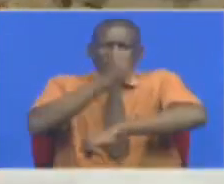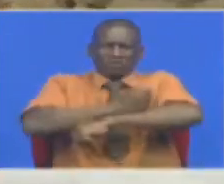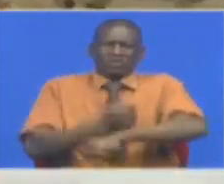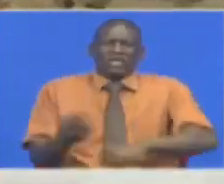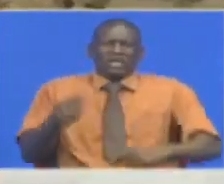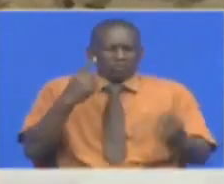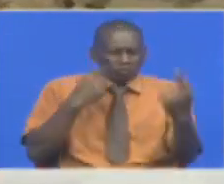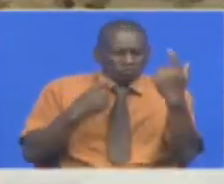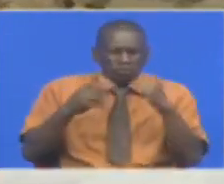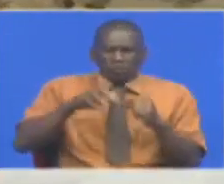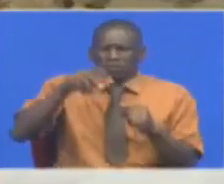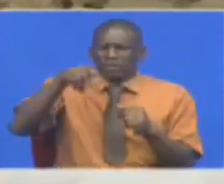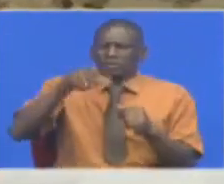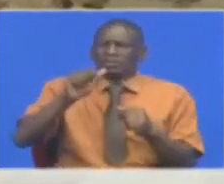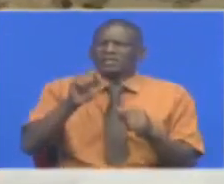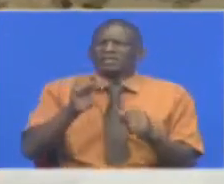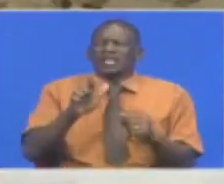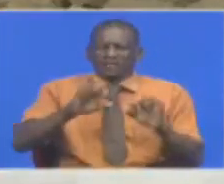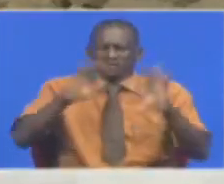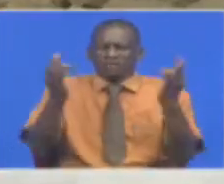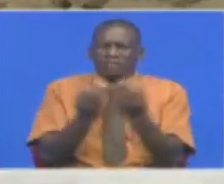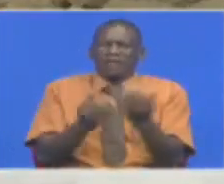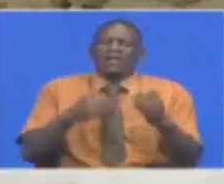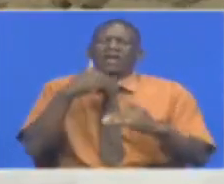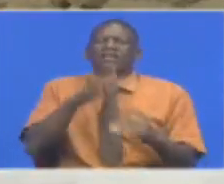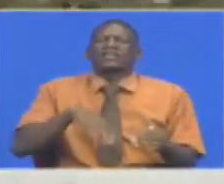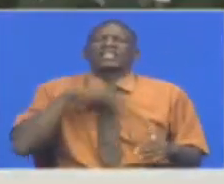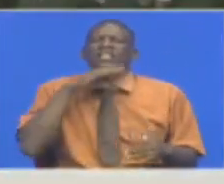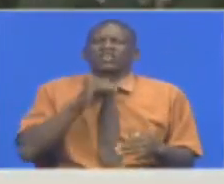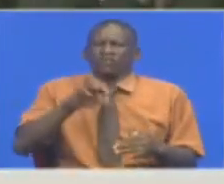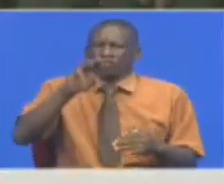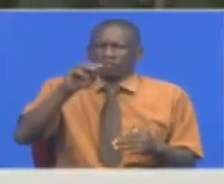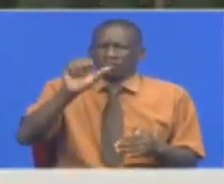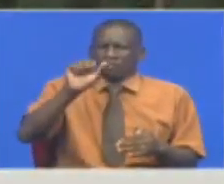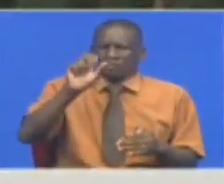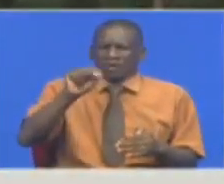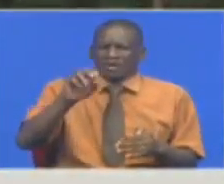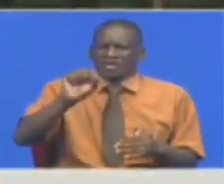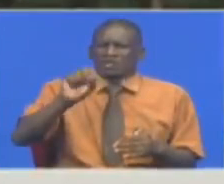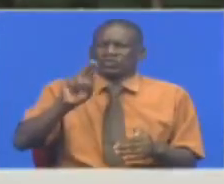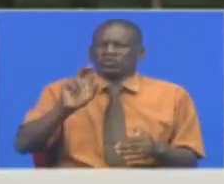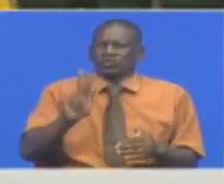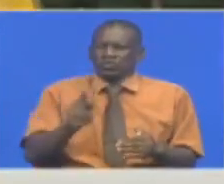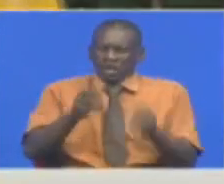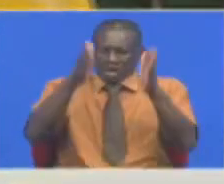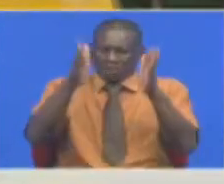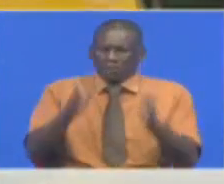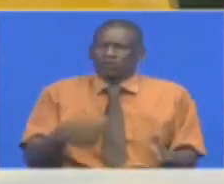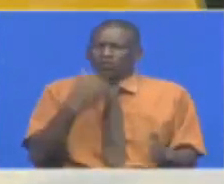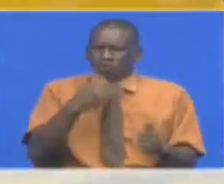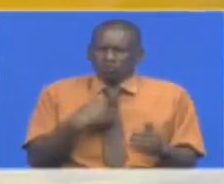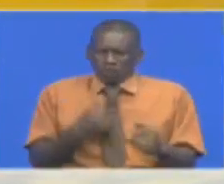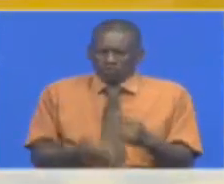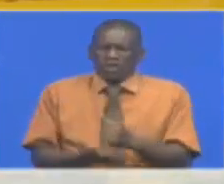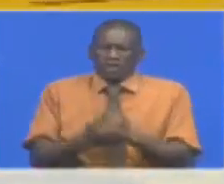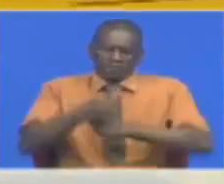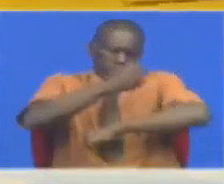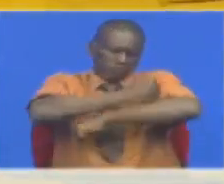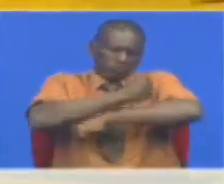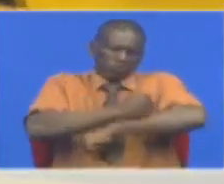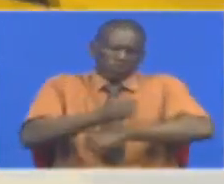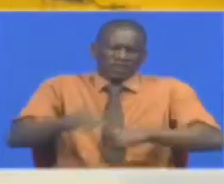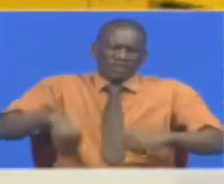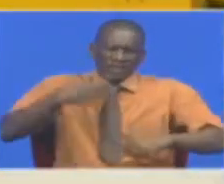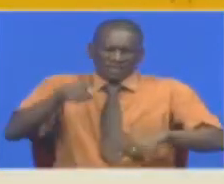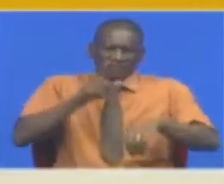family following the demise of Mansukh Patel, a figure they say has been part and parcel of their school at every